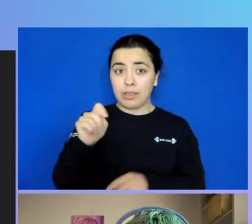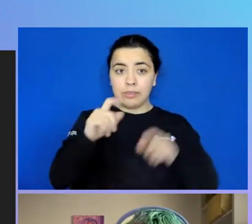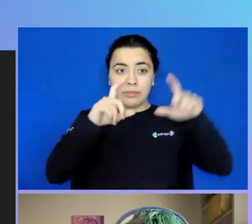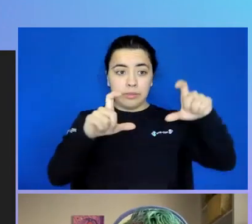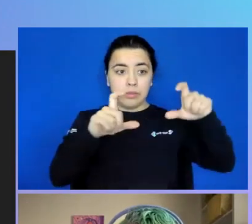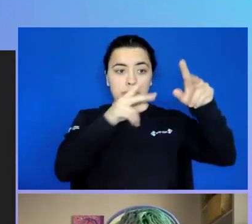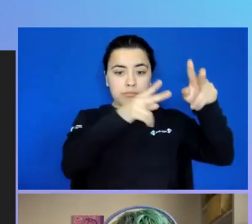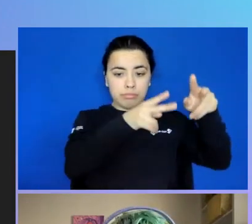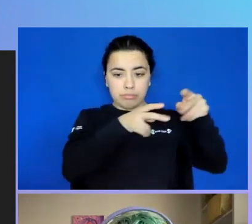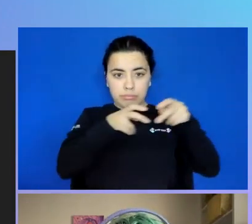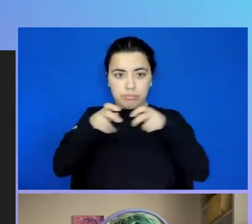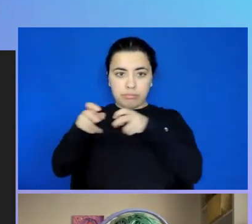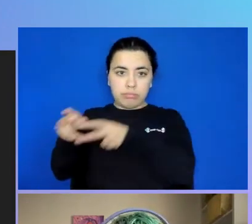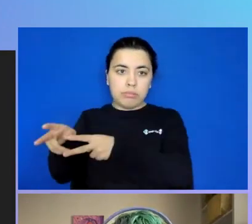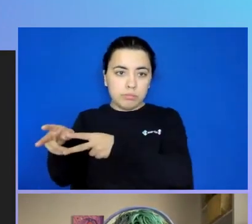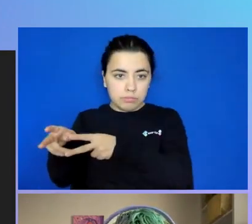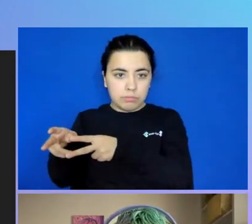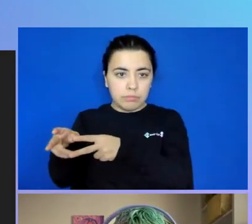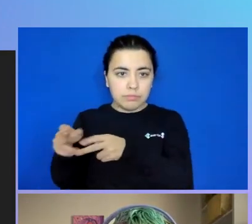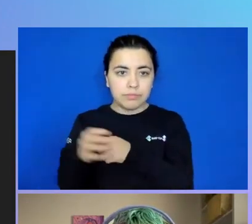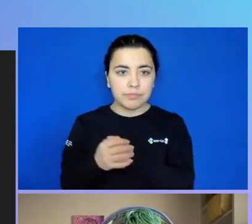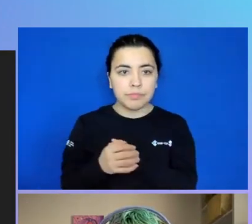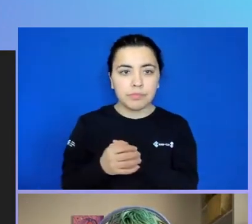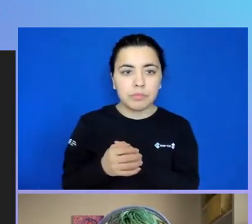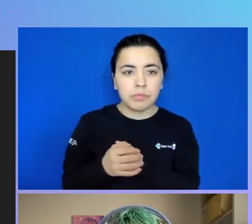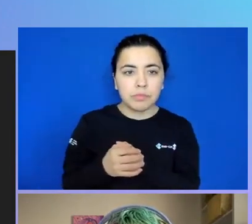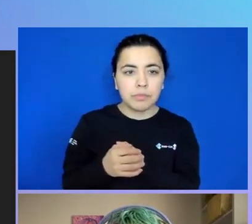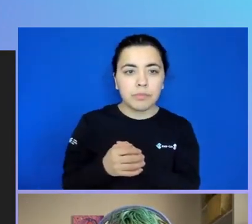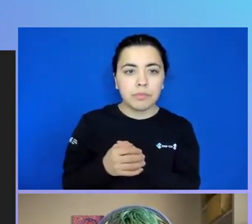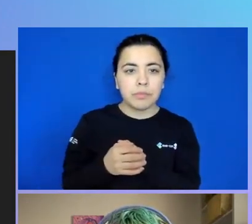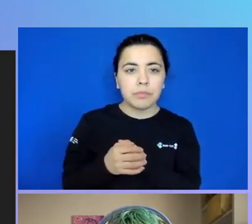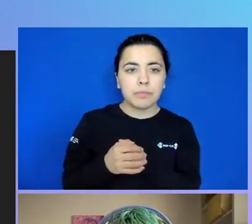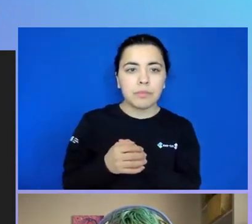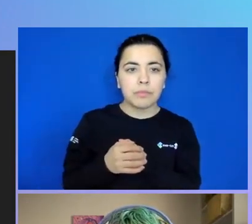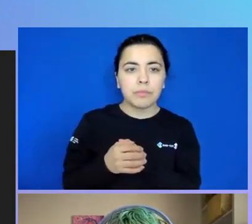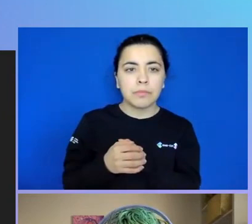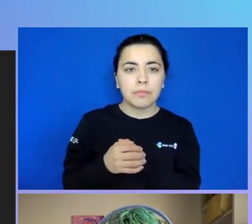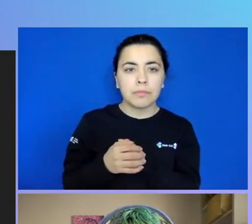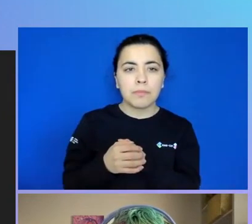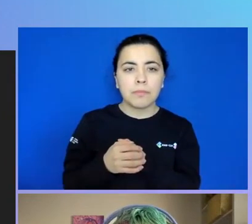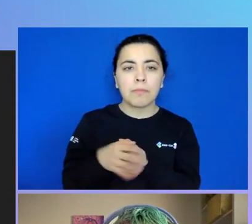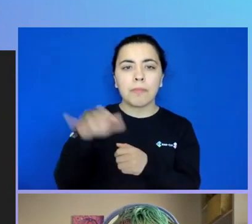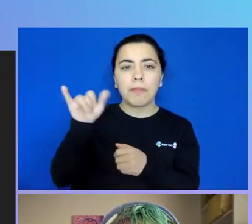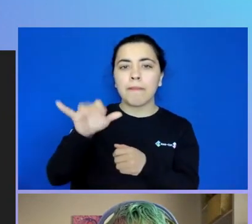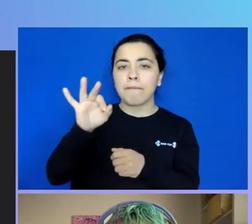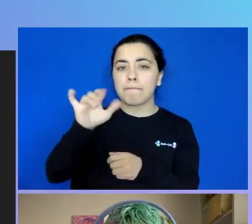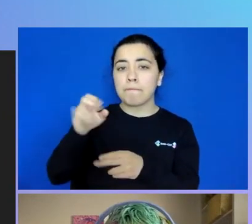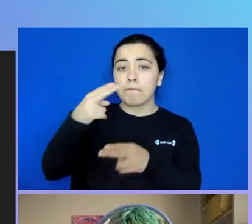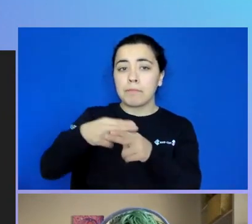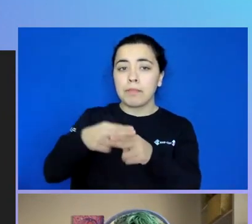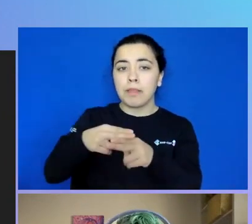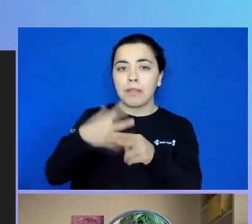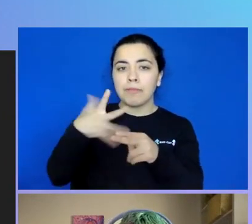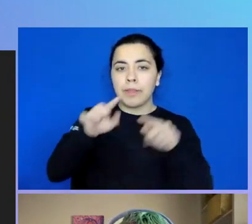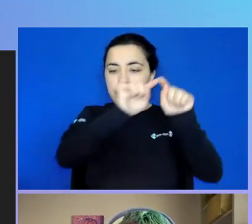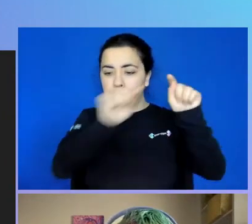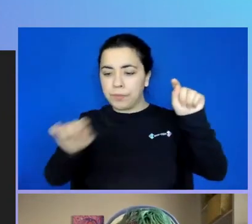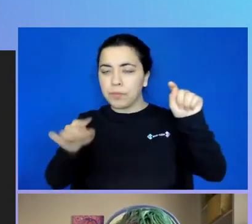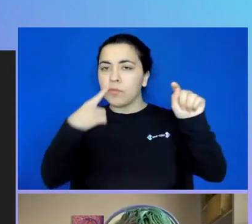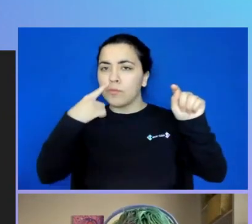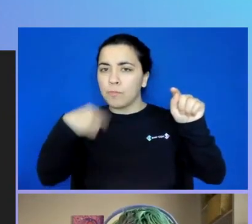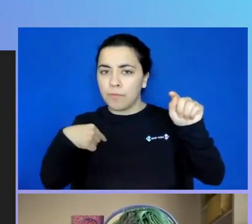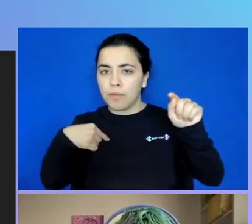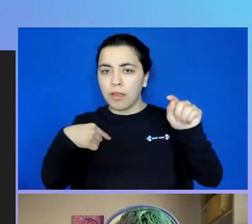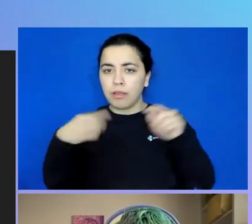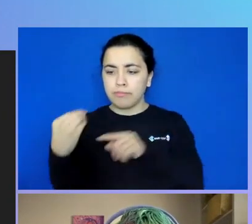radio group, and the toast. And then the file is actually, the file name is highlighted in red, indicating that I have some sort of